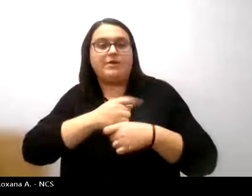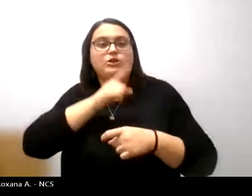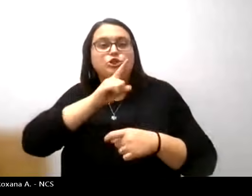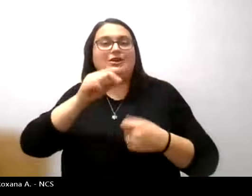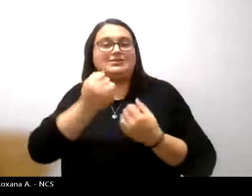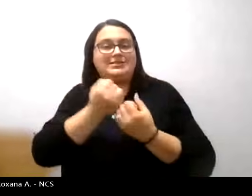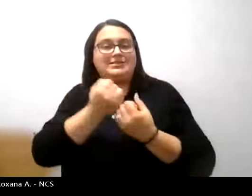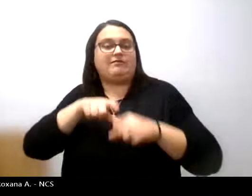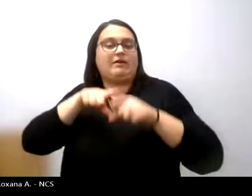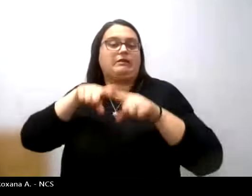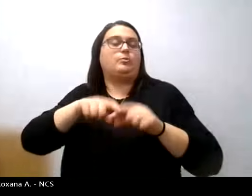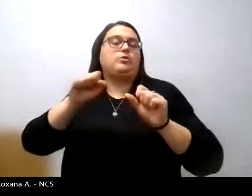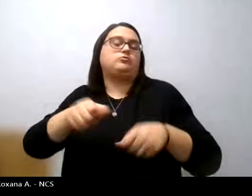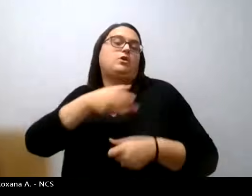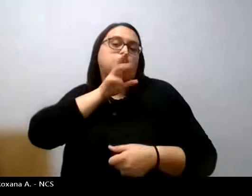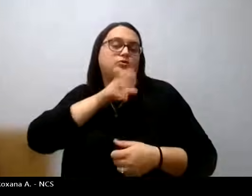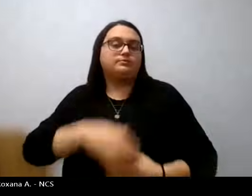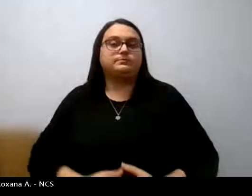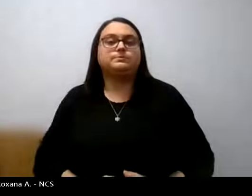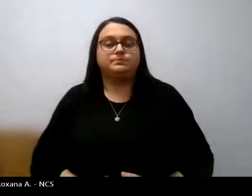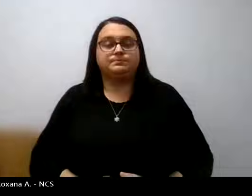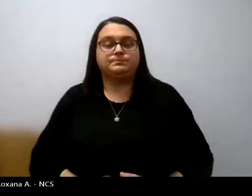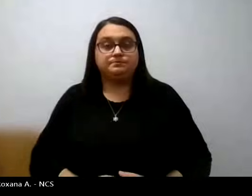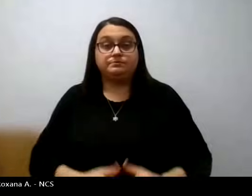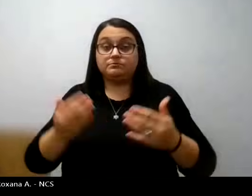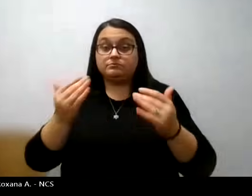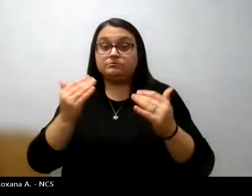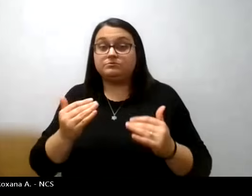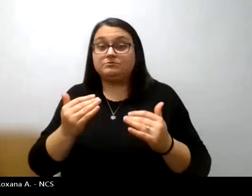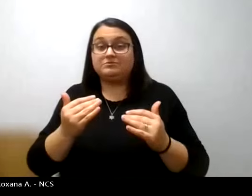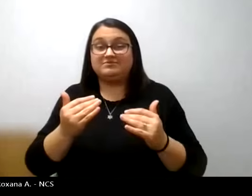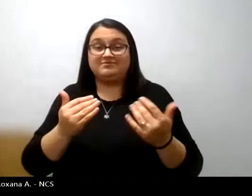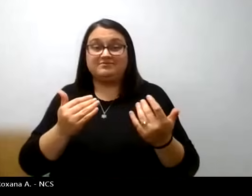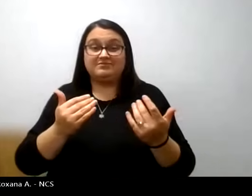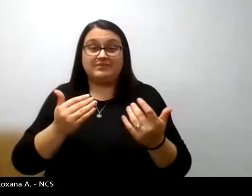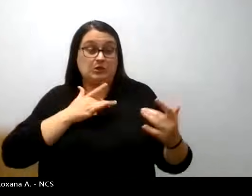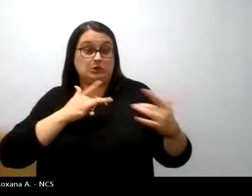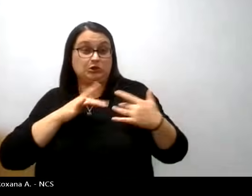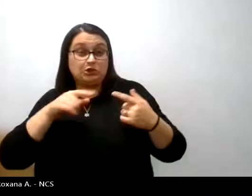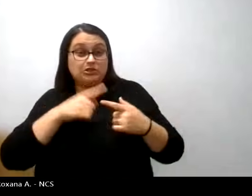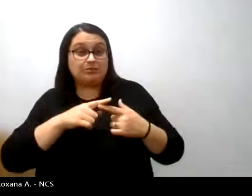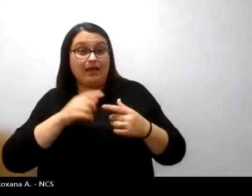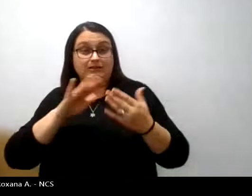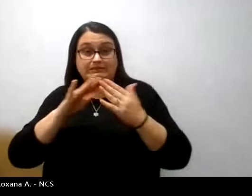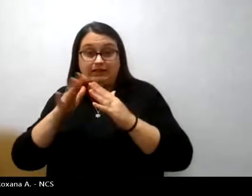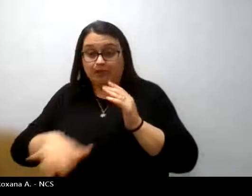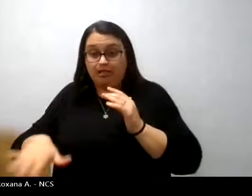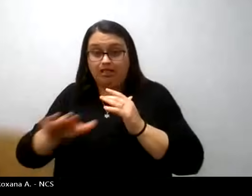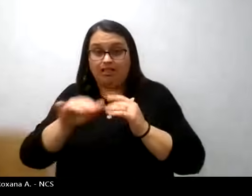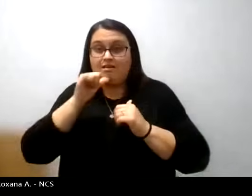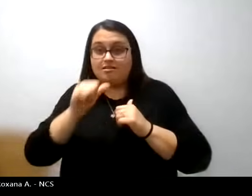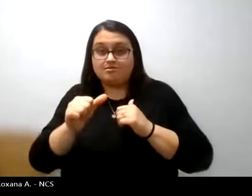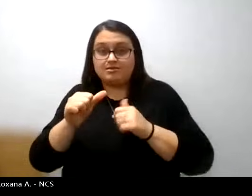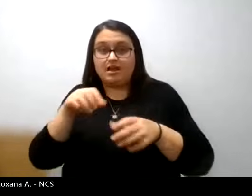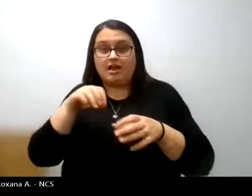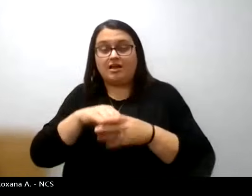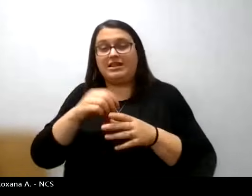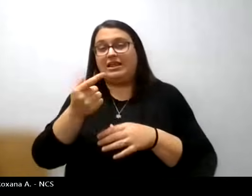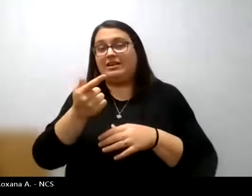and reliable to drink. And the next piece of the question is, what are the concerns about neighborhoods not on the Ginner Park